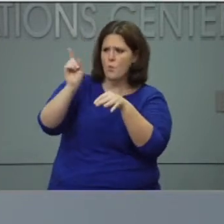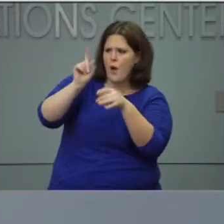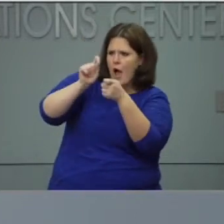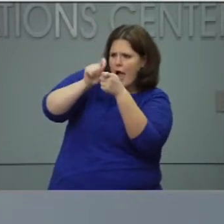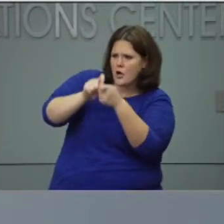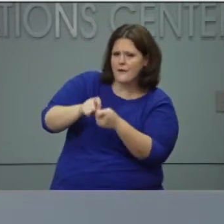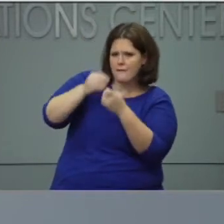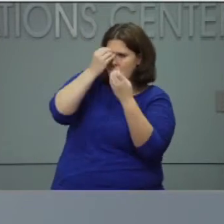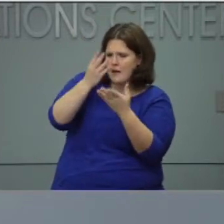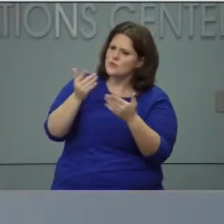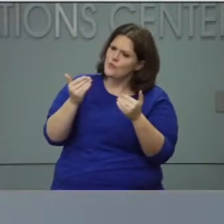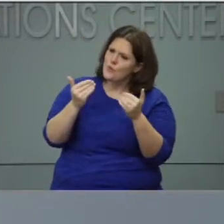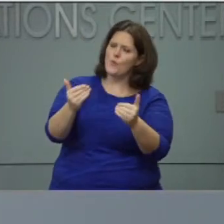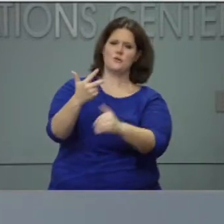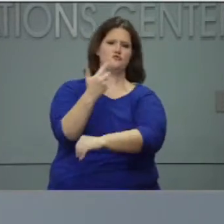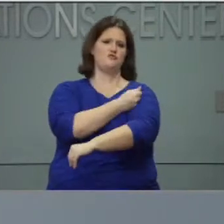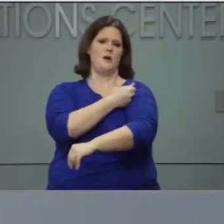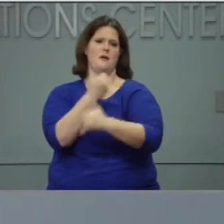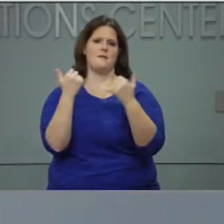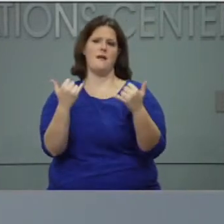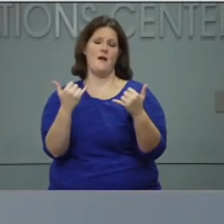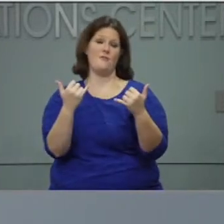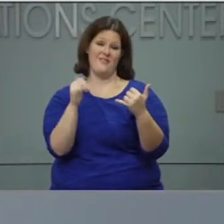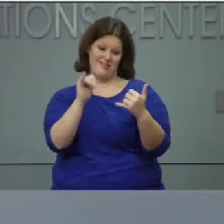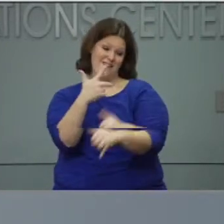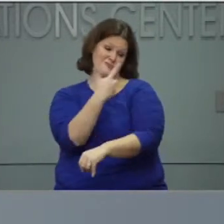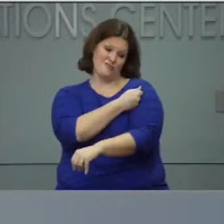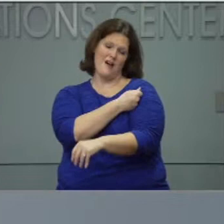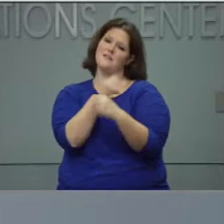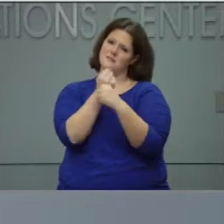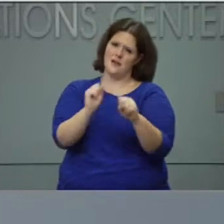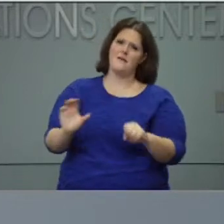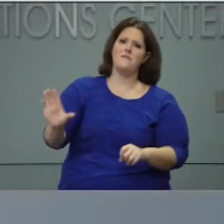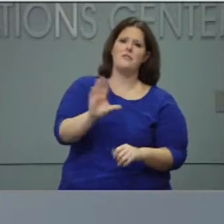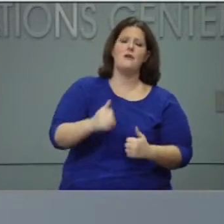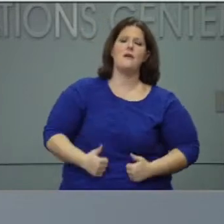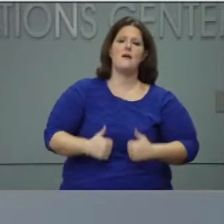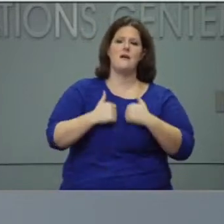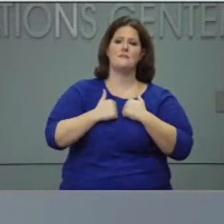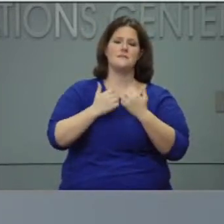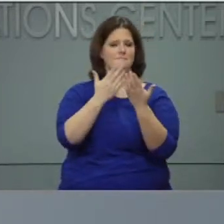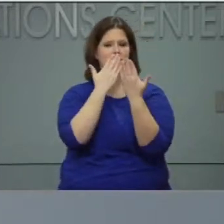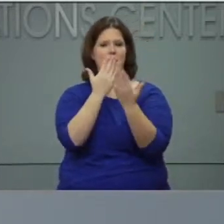them to get their shot now. It could save their lives. Thank you, Governor.